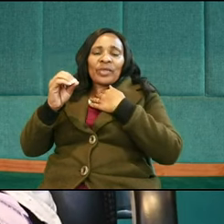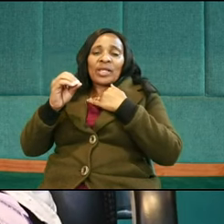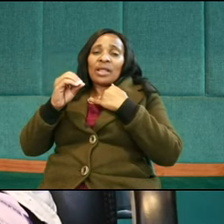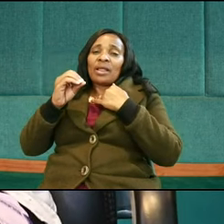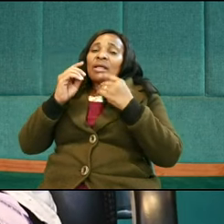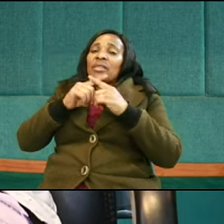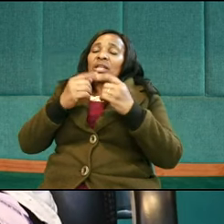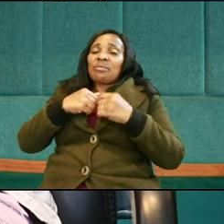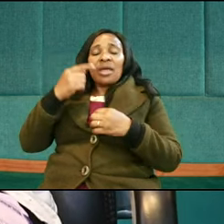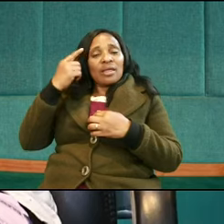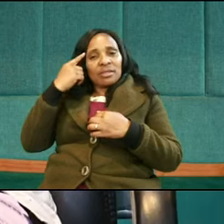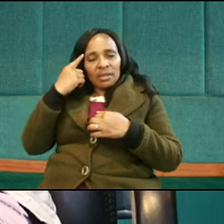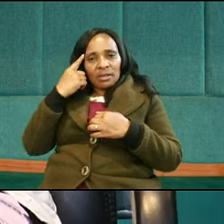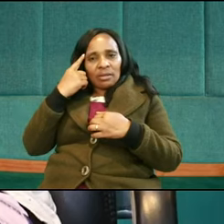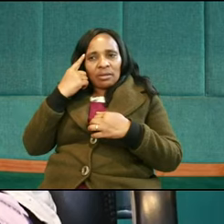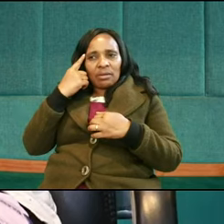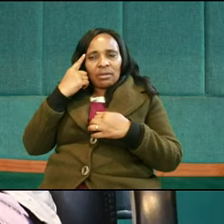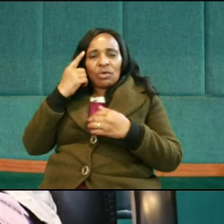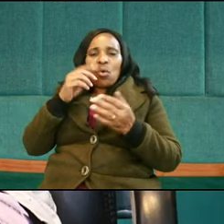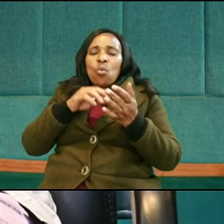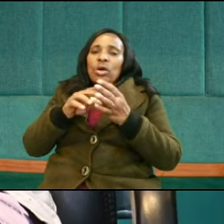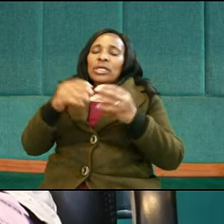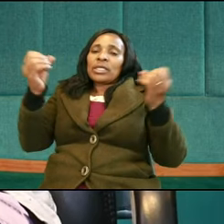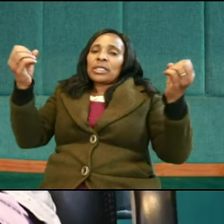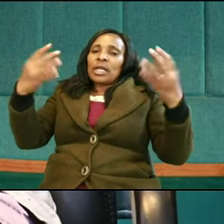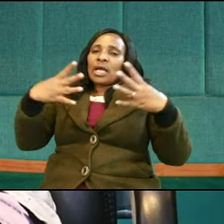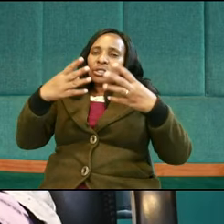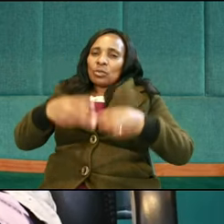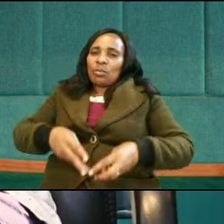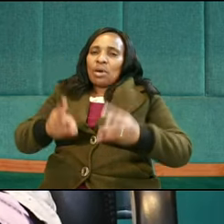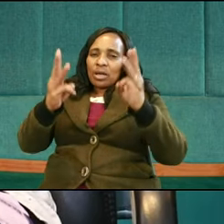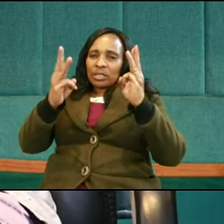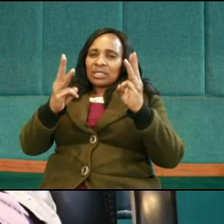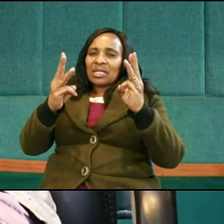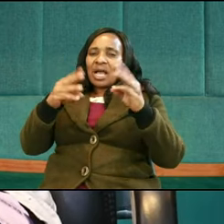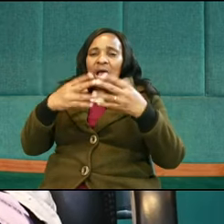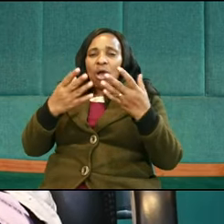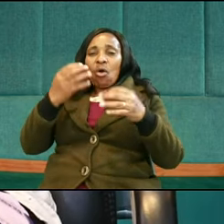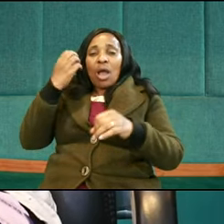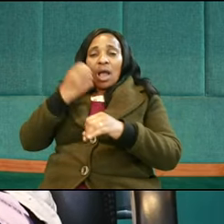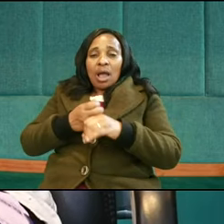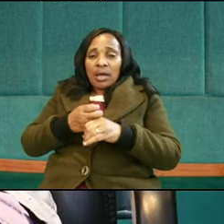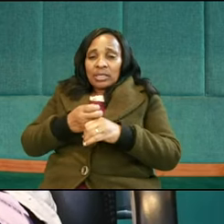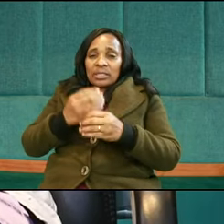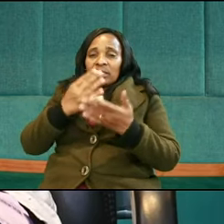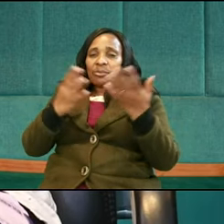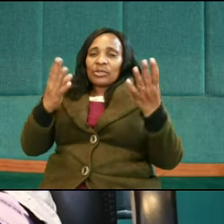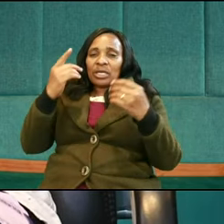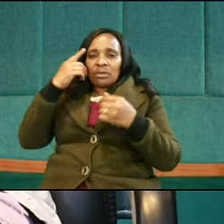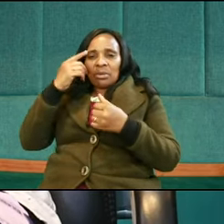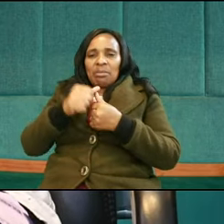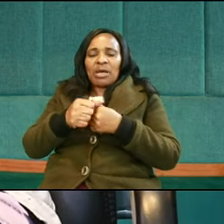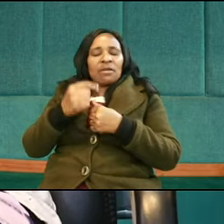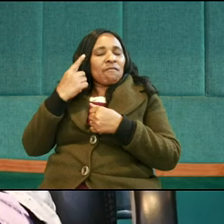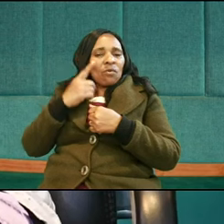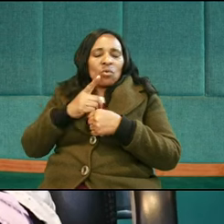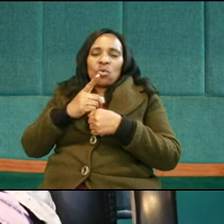I think that walking in the right path, however difficult, is something to be remembered for.